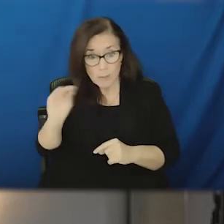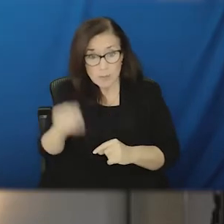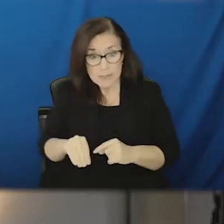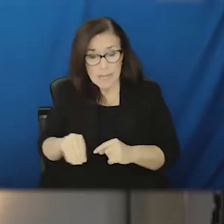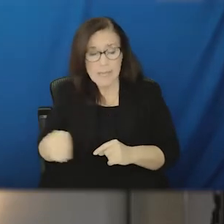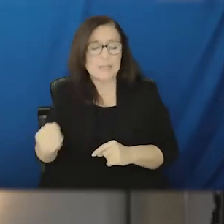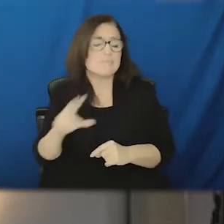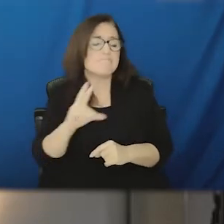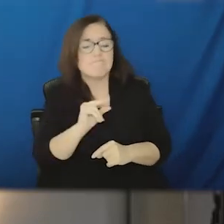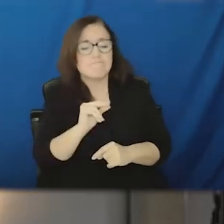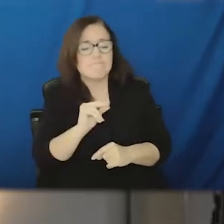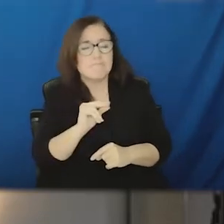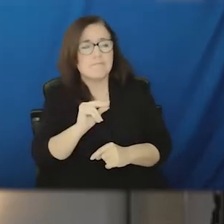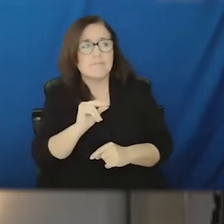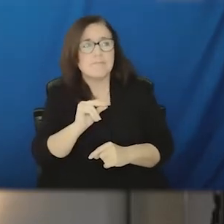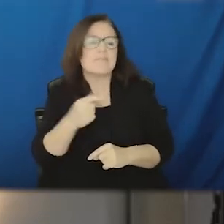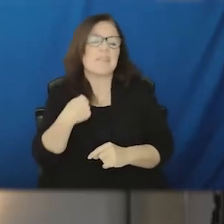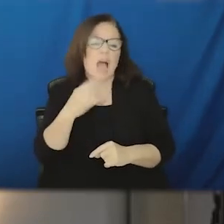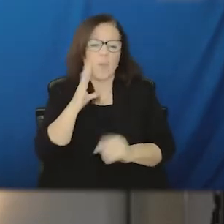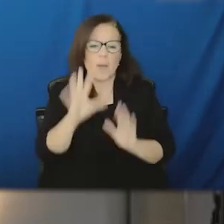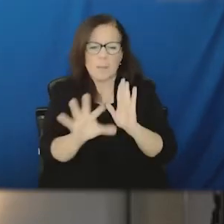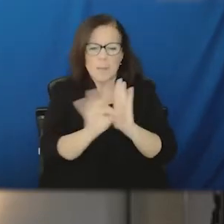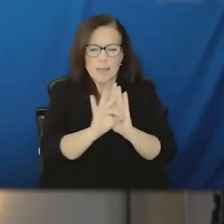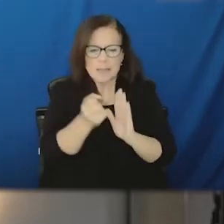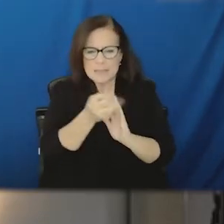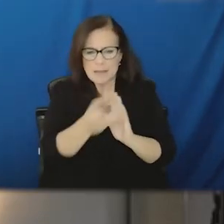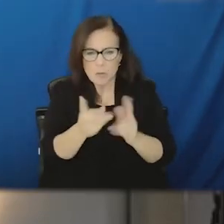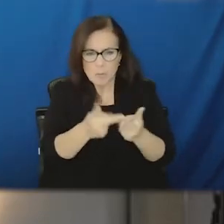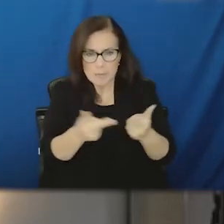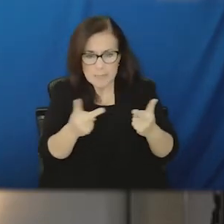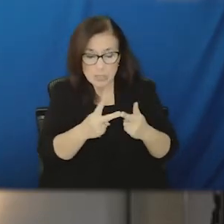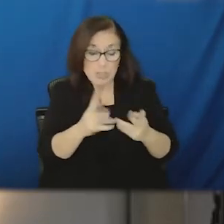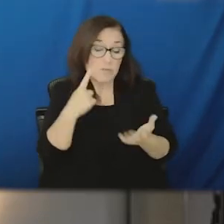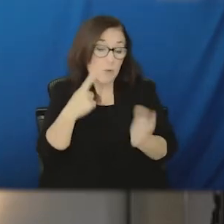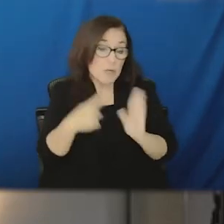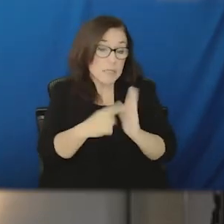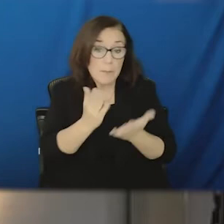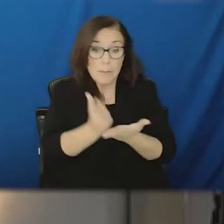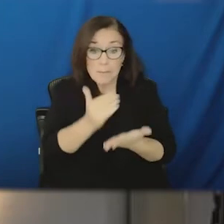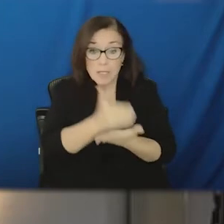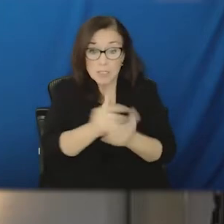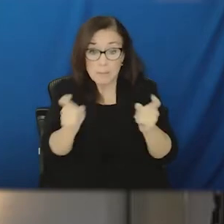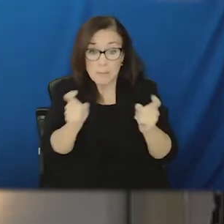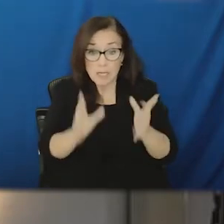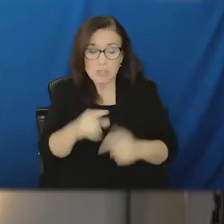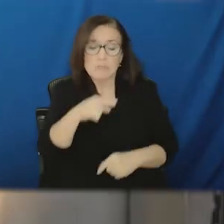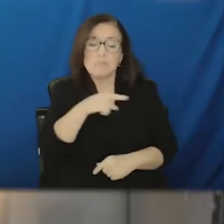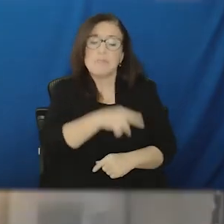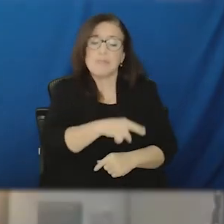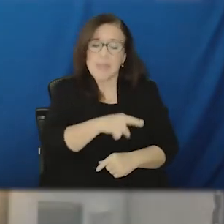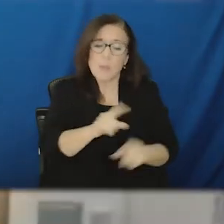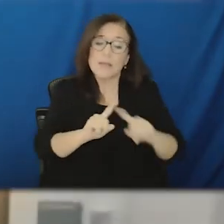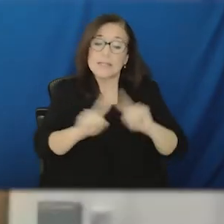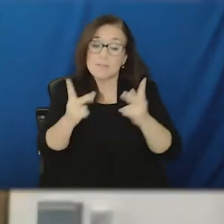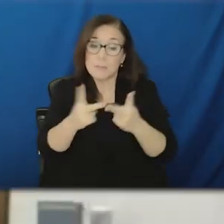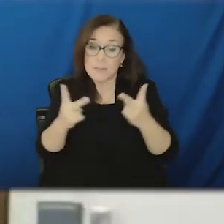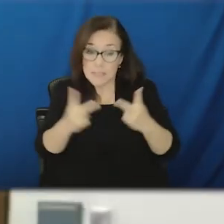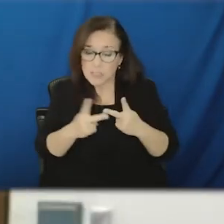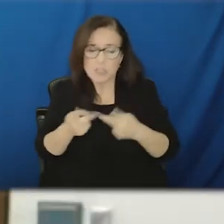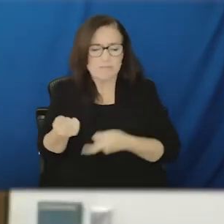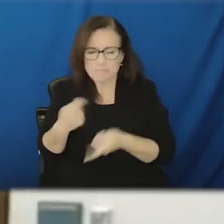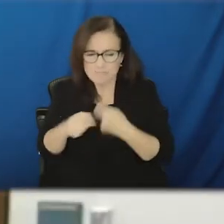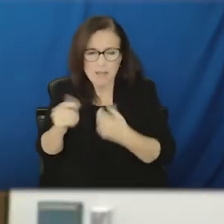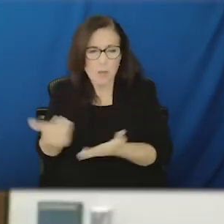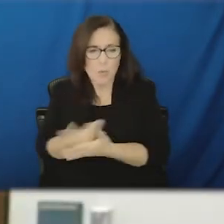pick a couple. Budget manager, that was somebody in a different position, and we changed the job title. And so it's